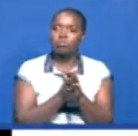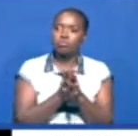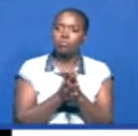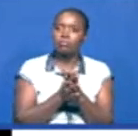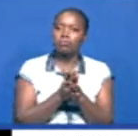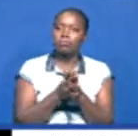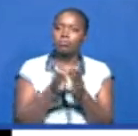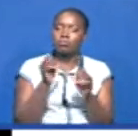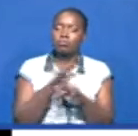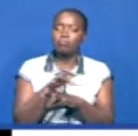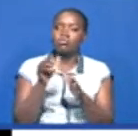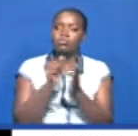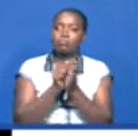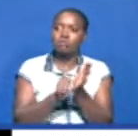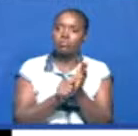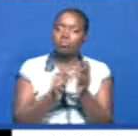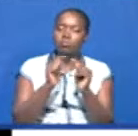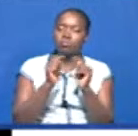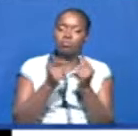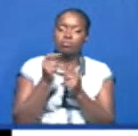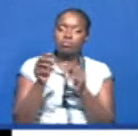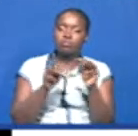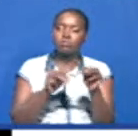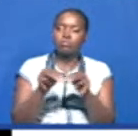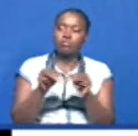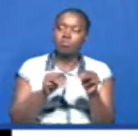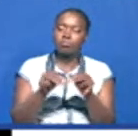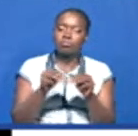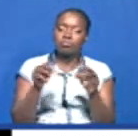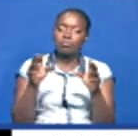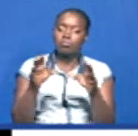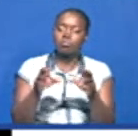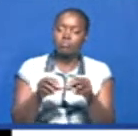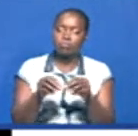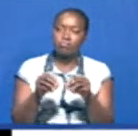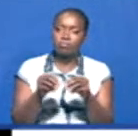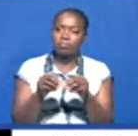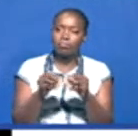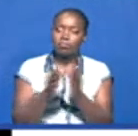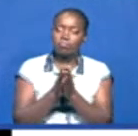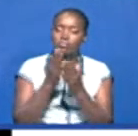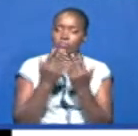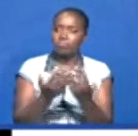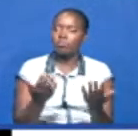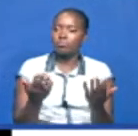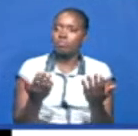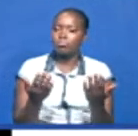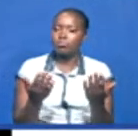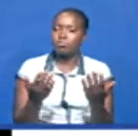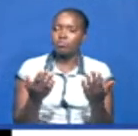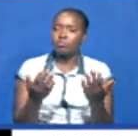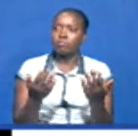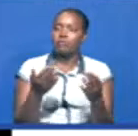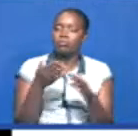Multi-agency team managed to seize goods worth over